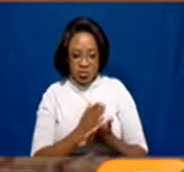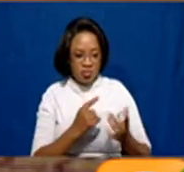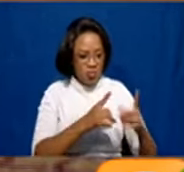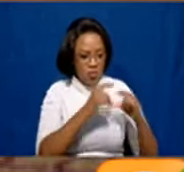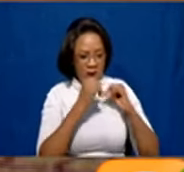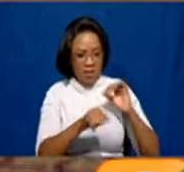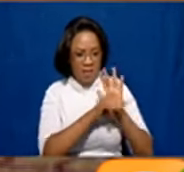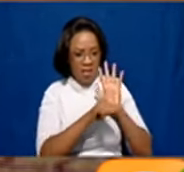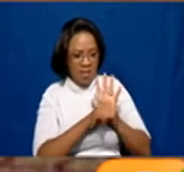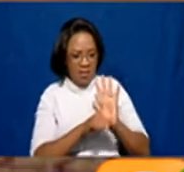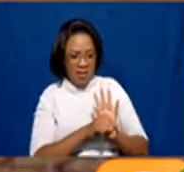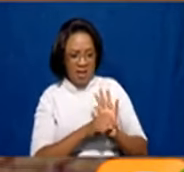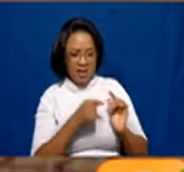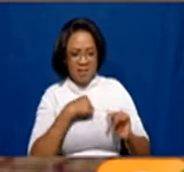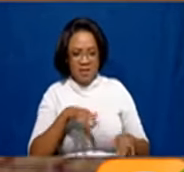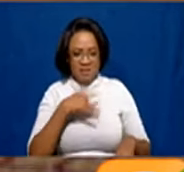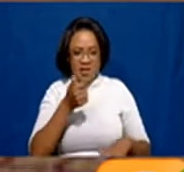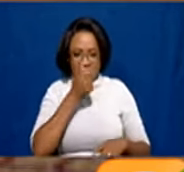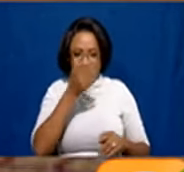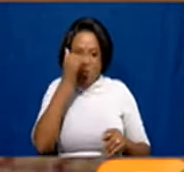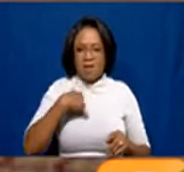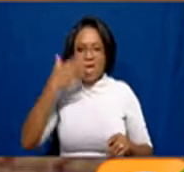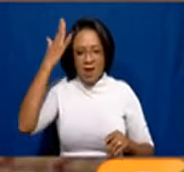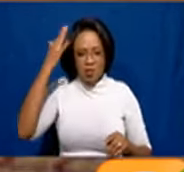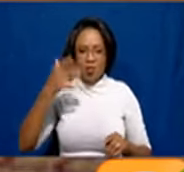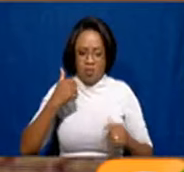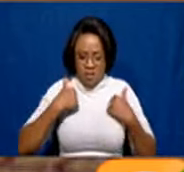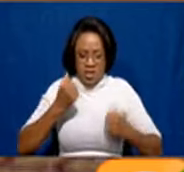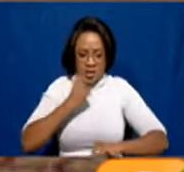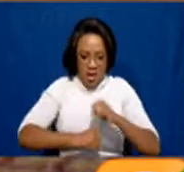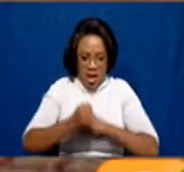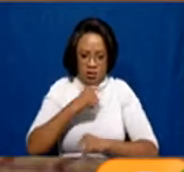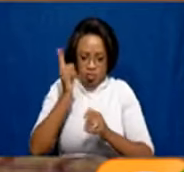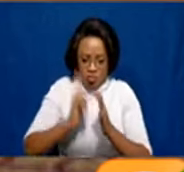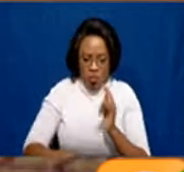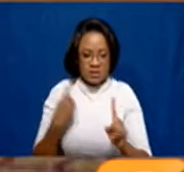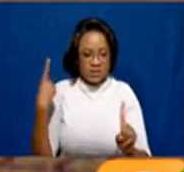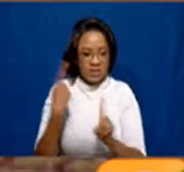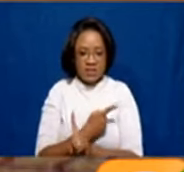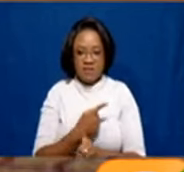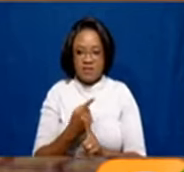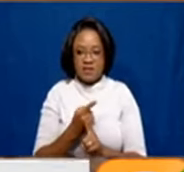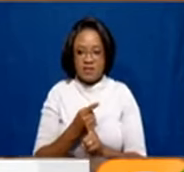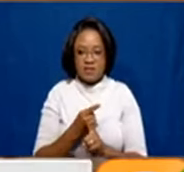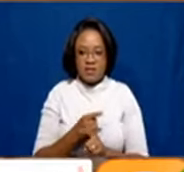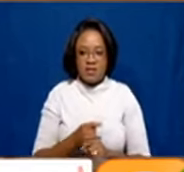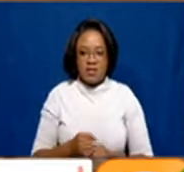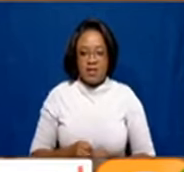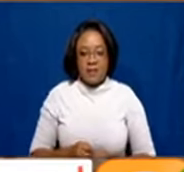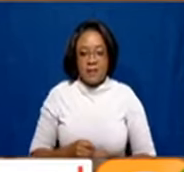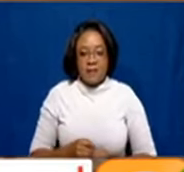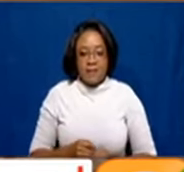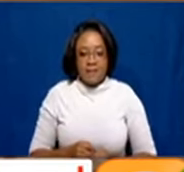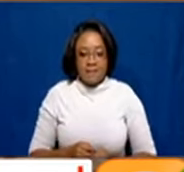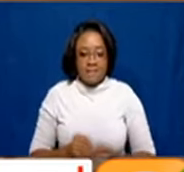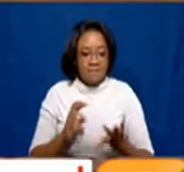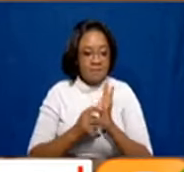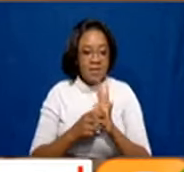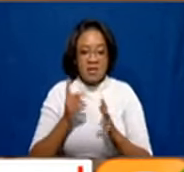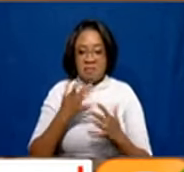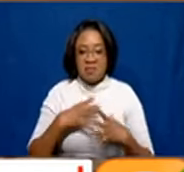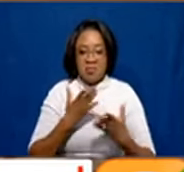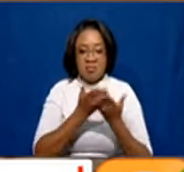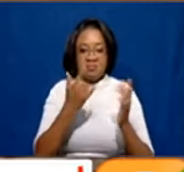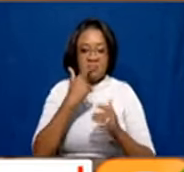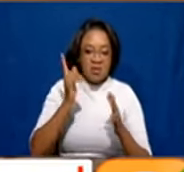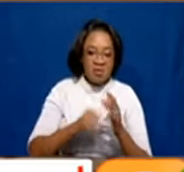me get to my heart, because I know him in a different light. I know what I'm doing also in a different light. I know it comes from my heart. So it doesn't matter what people say,